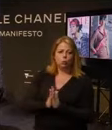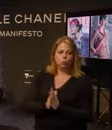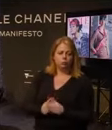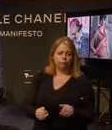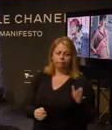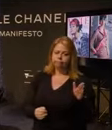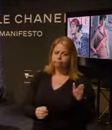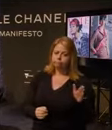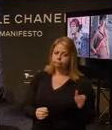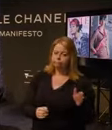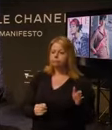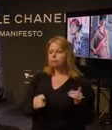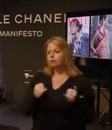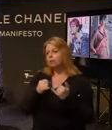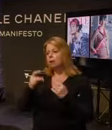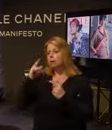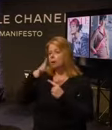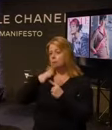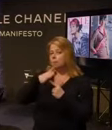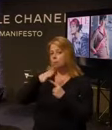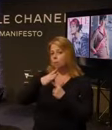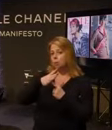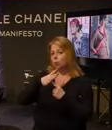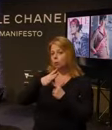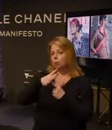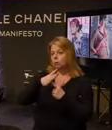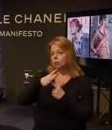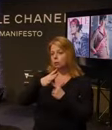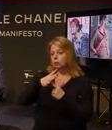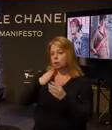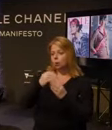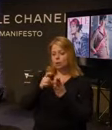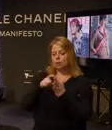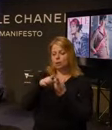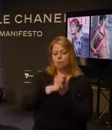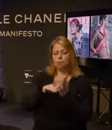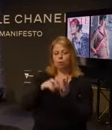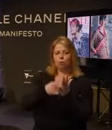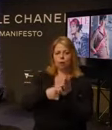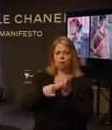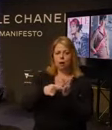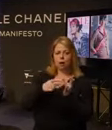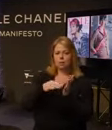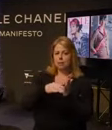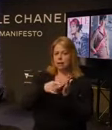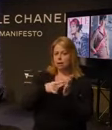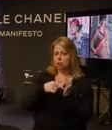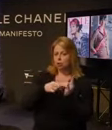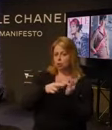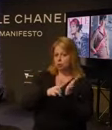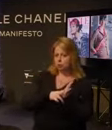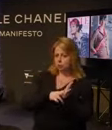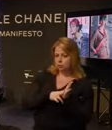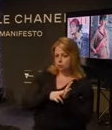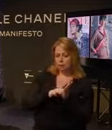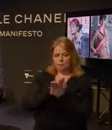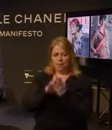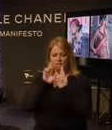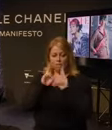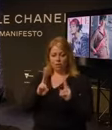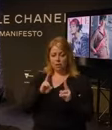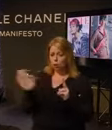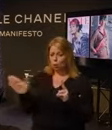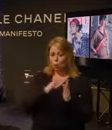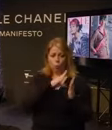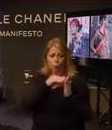with the, you know, in the aspects of the democratisation of fashion, a fashion that could be copied by all. And she,